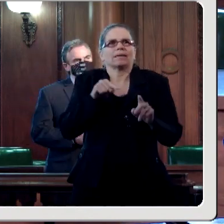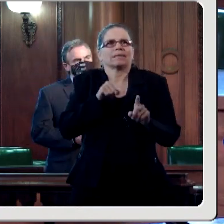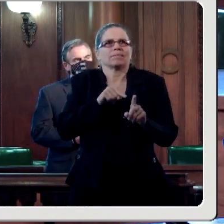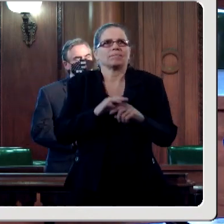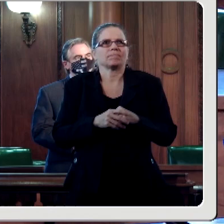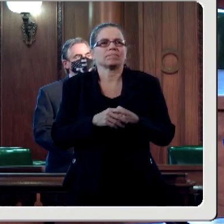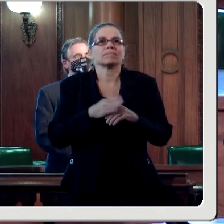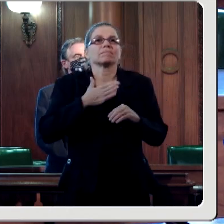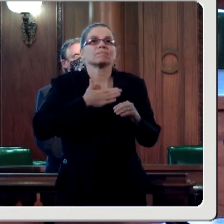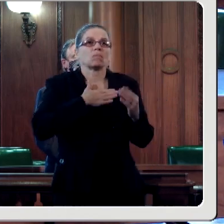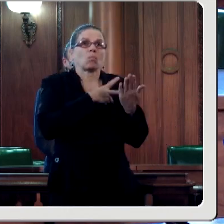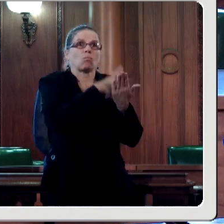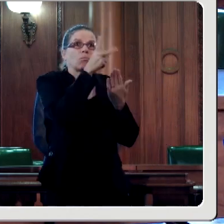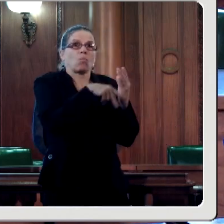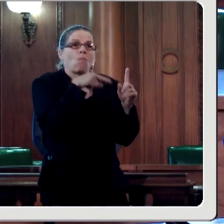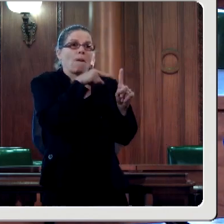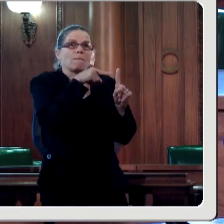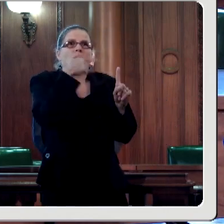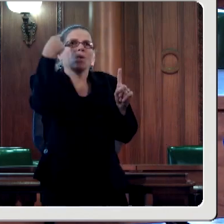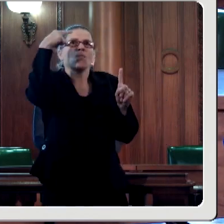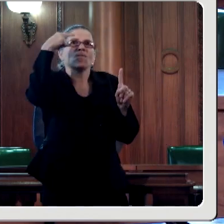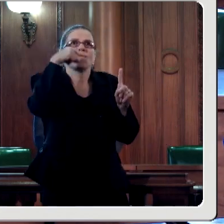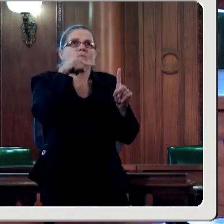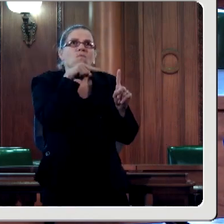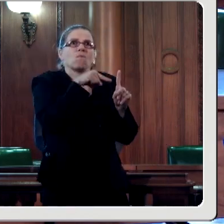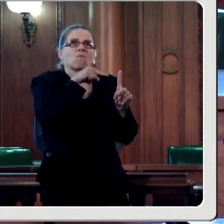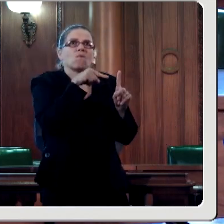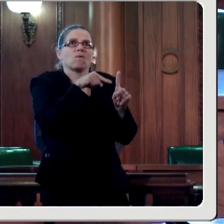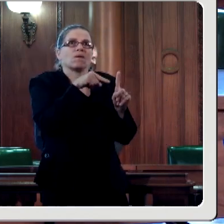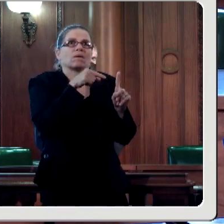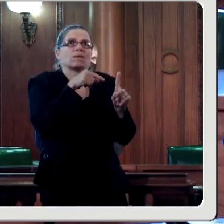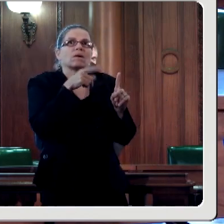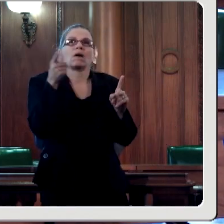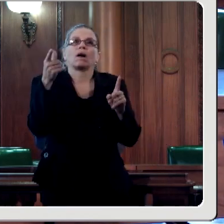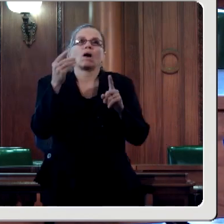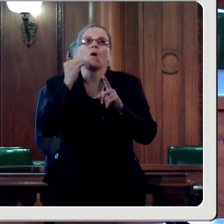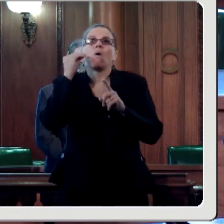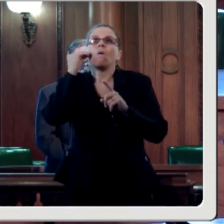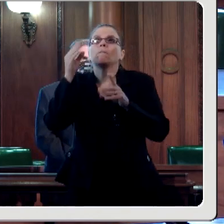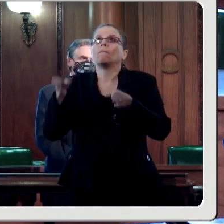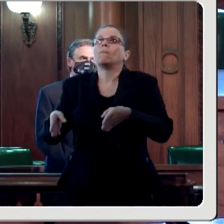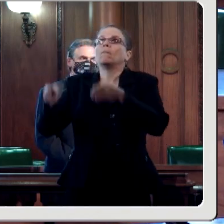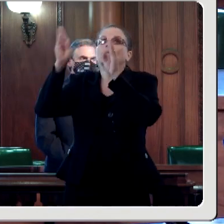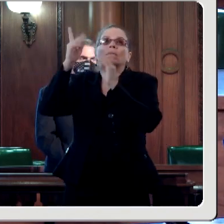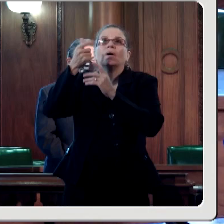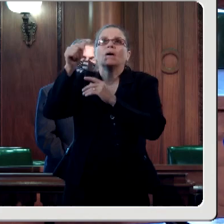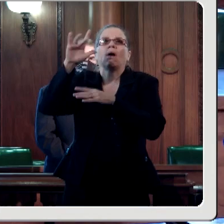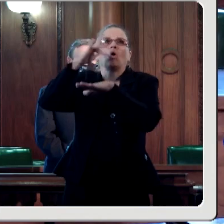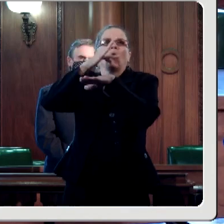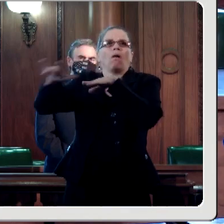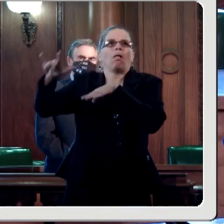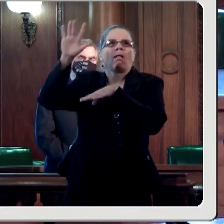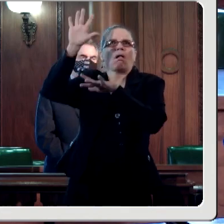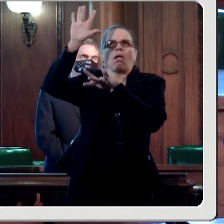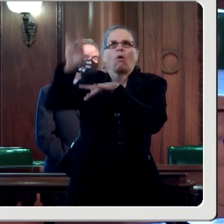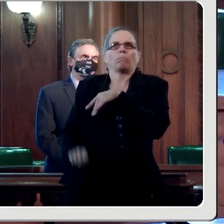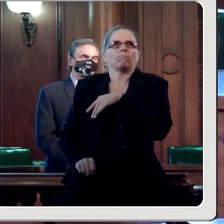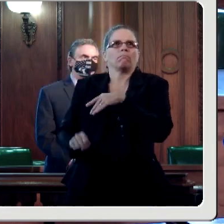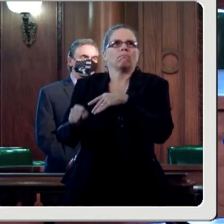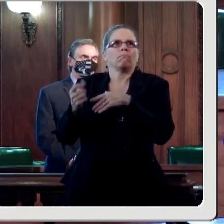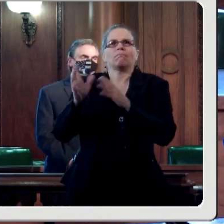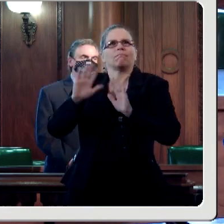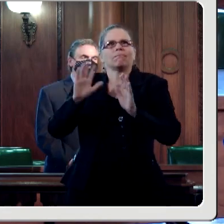the housing market stabilized. And if money isn't flowing through the market for rent,